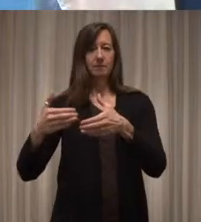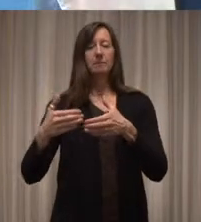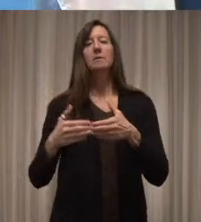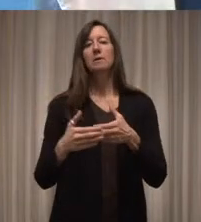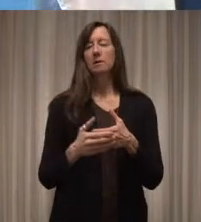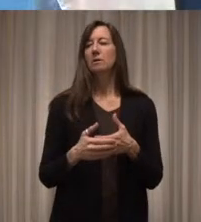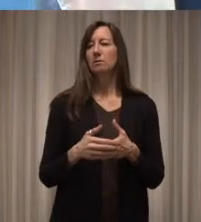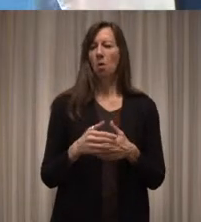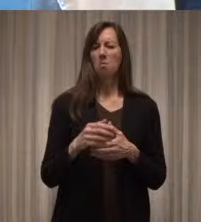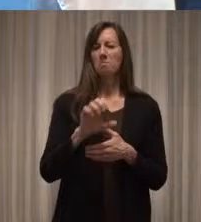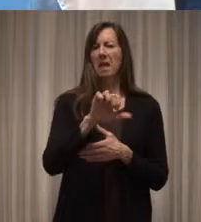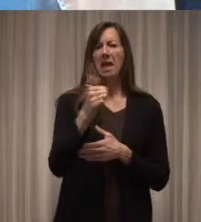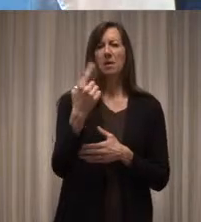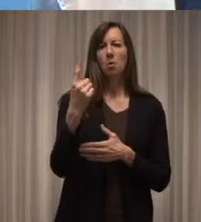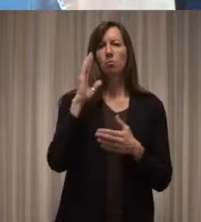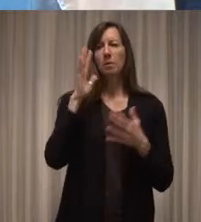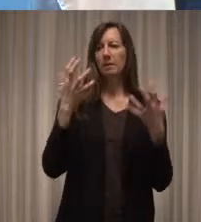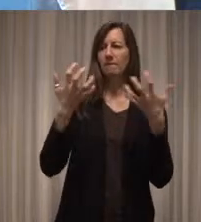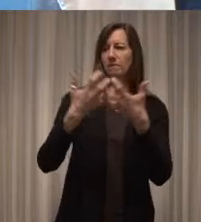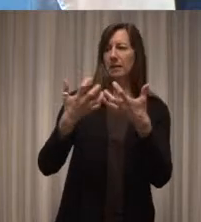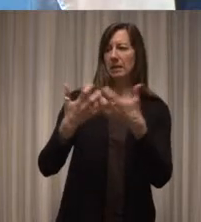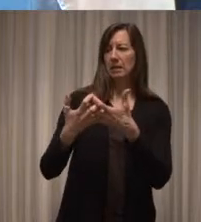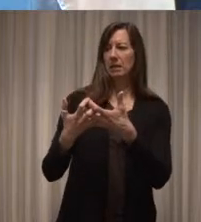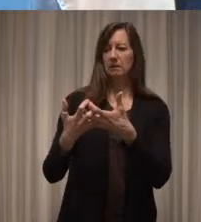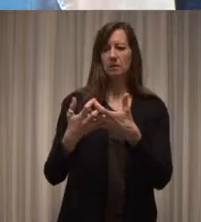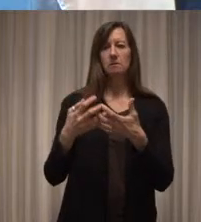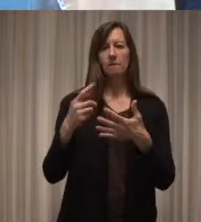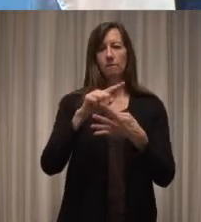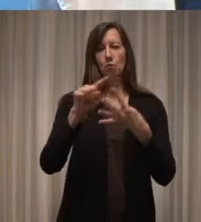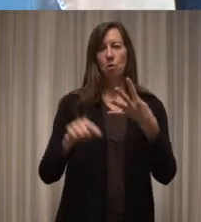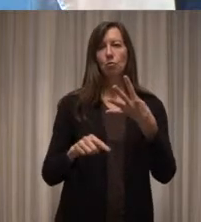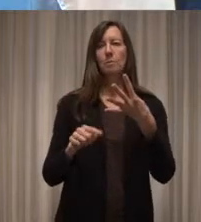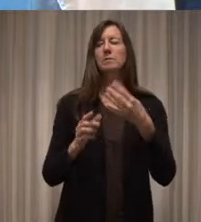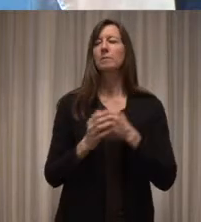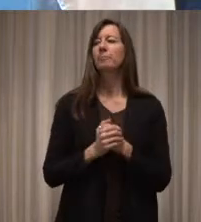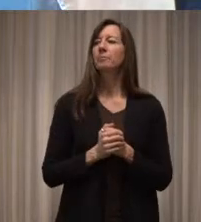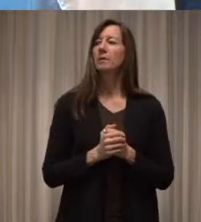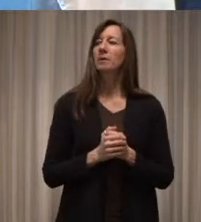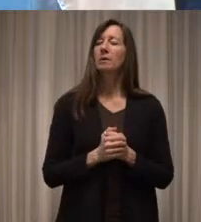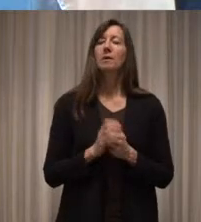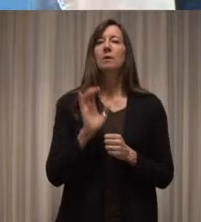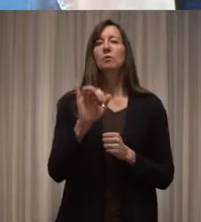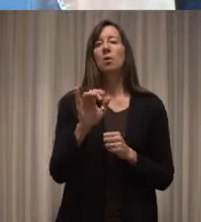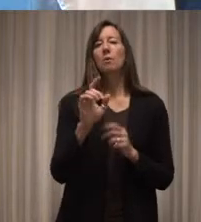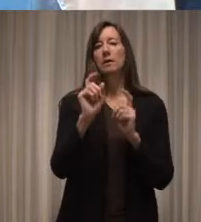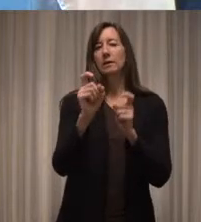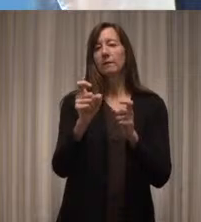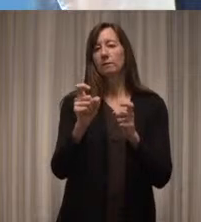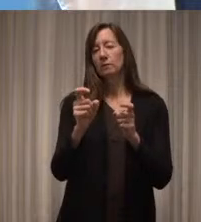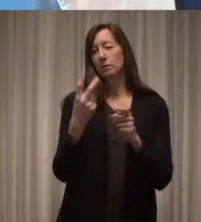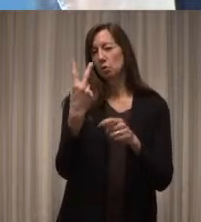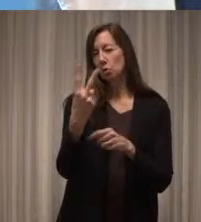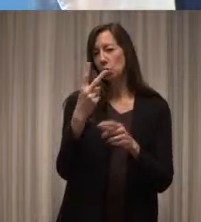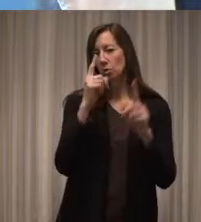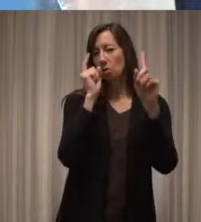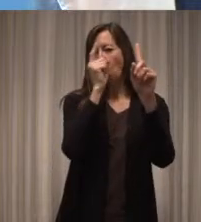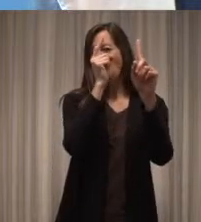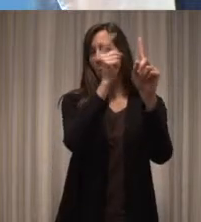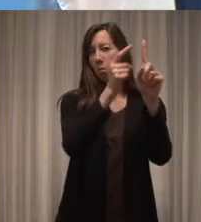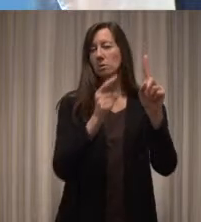sense of, in a relative scale, where you fit. Once again, the 2 goals we're trying to achieve with this new